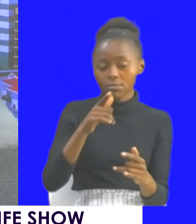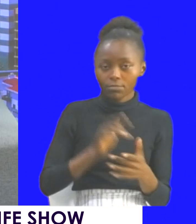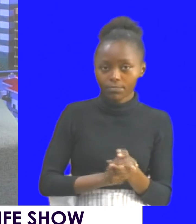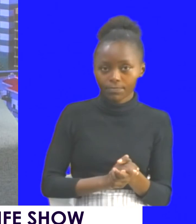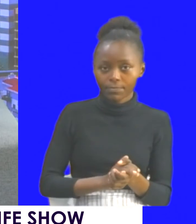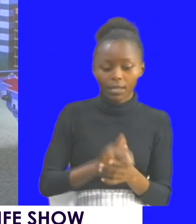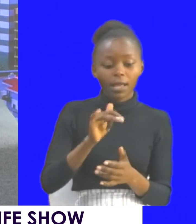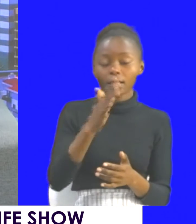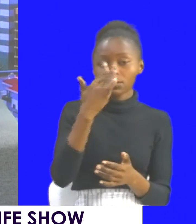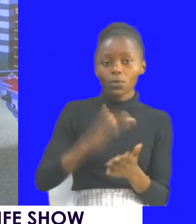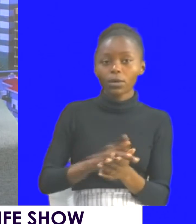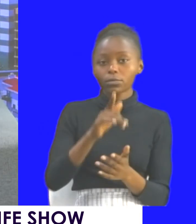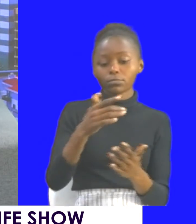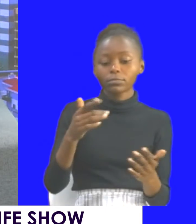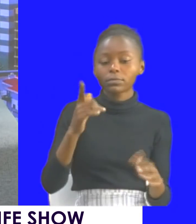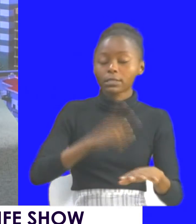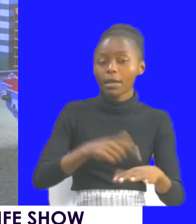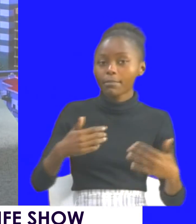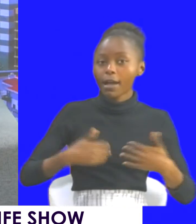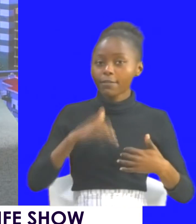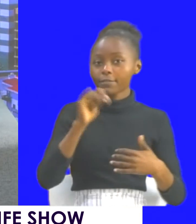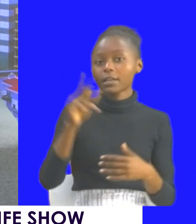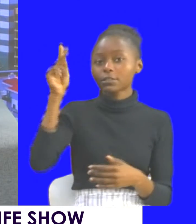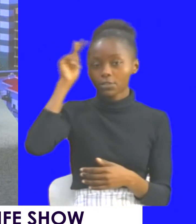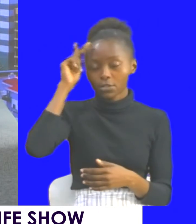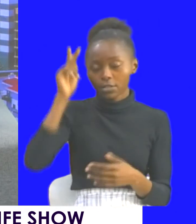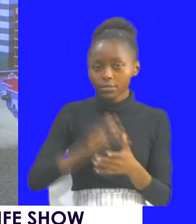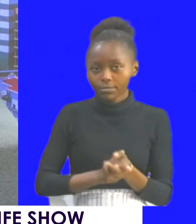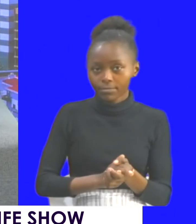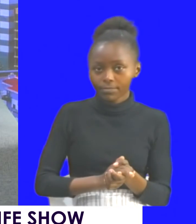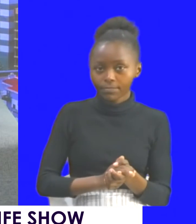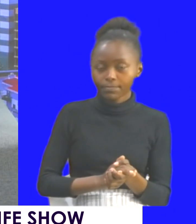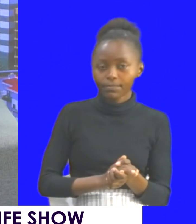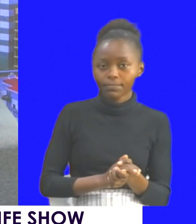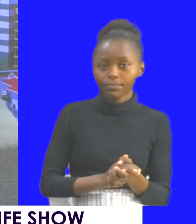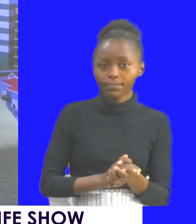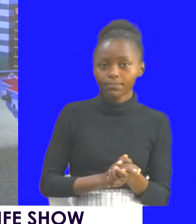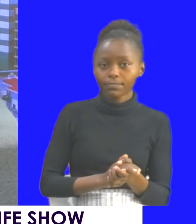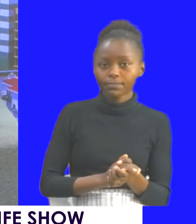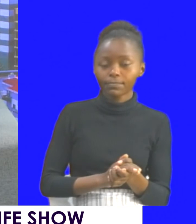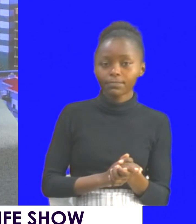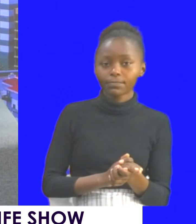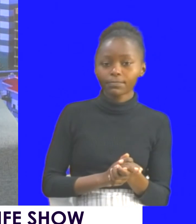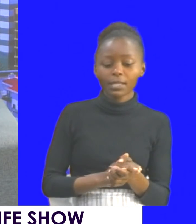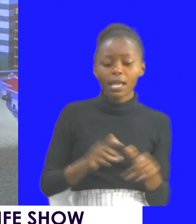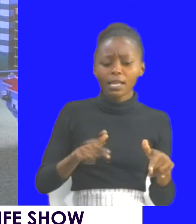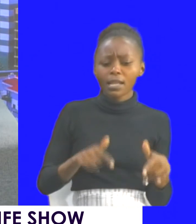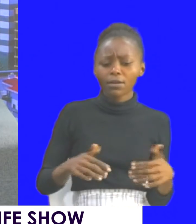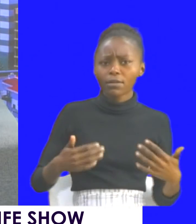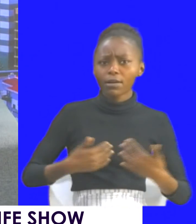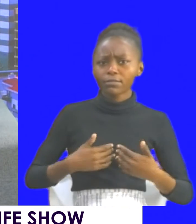that knowledge, I am not lost to the fact that now we are in the area of social